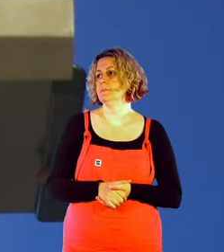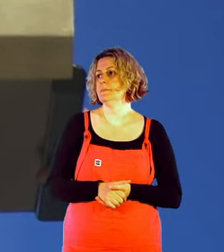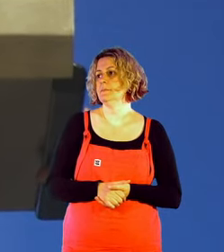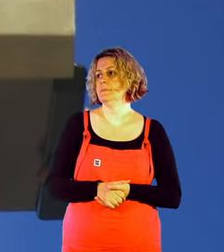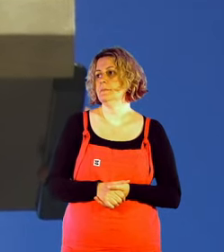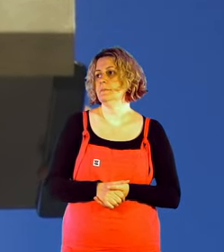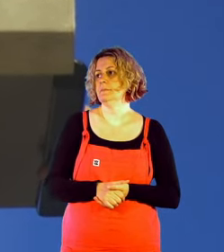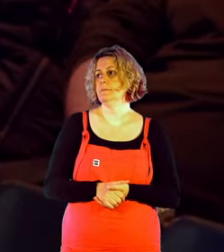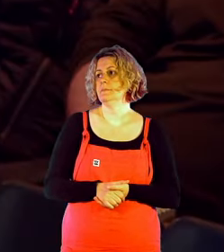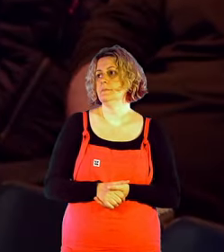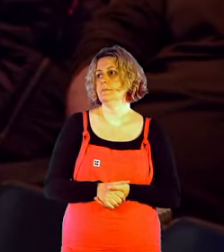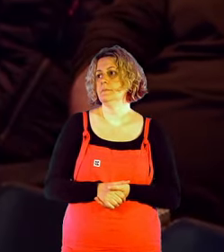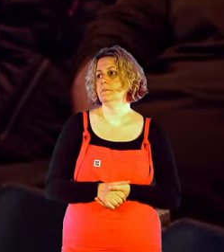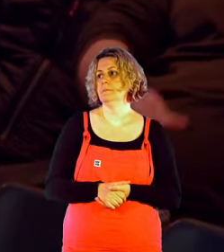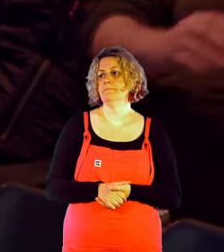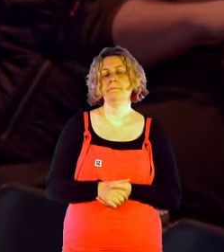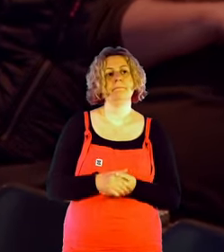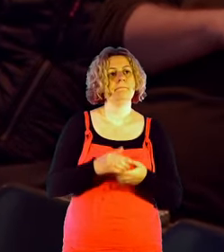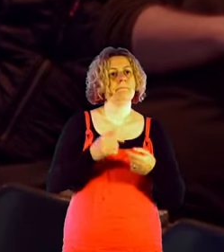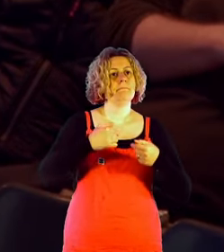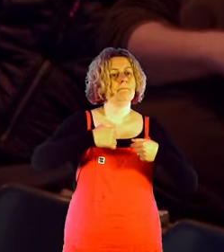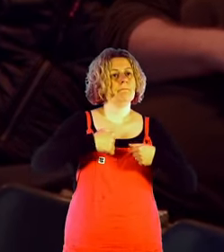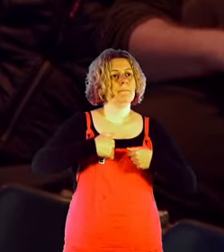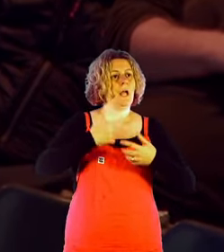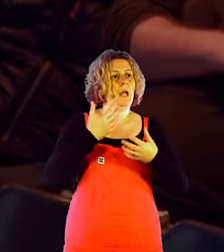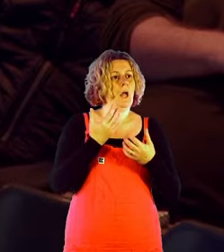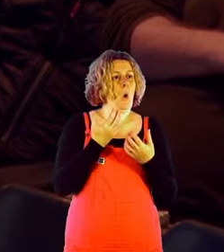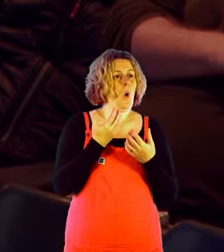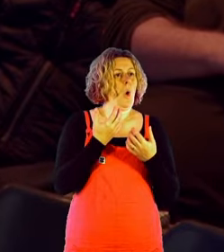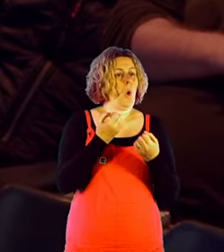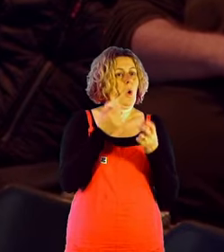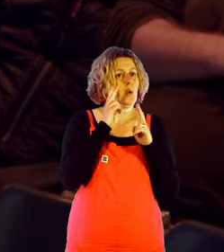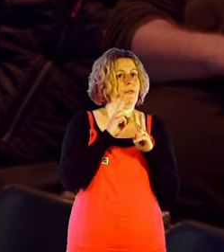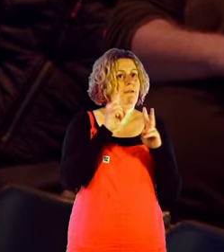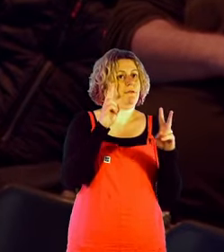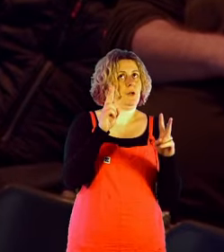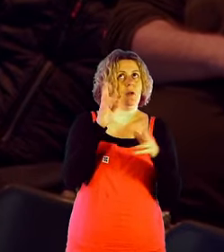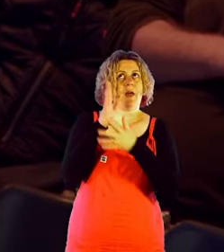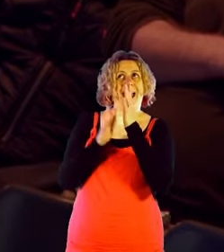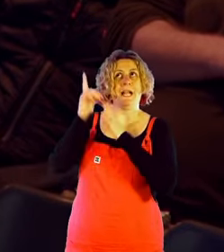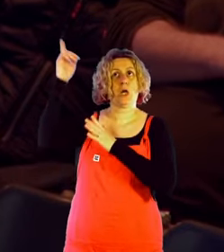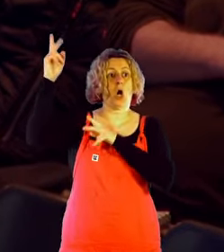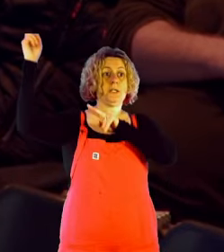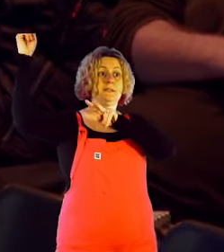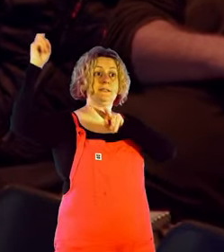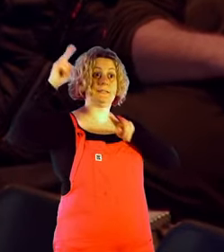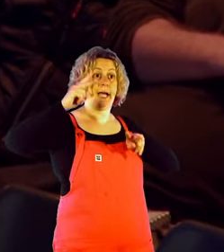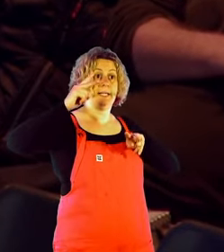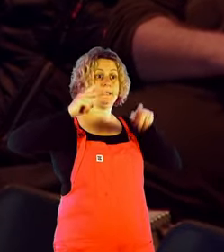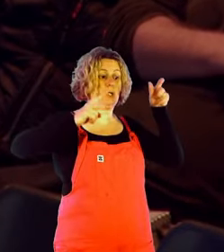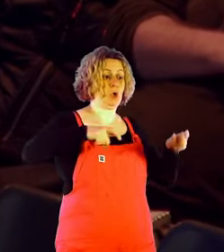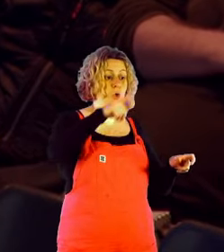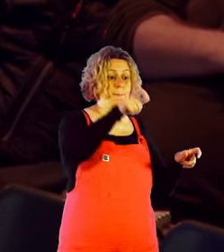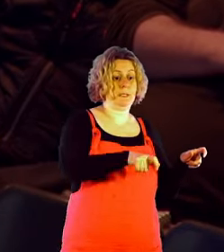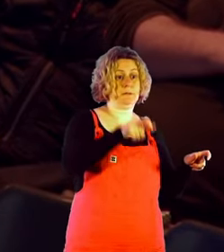I hold to the view that we're all equal in the sight of God, but you, as you were describing the pain